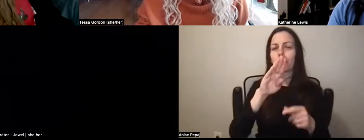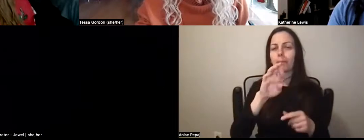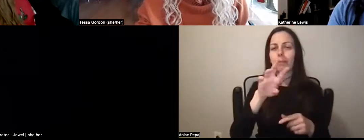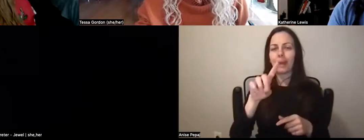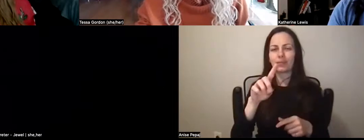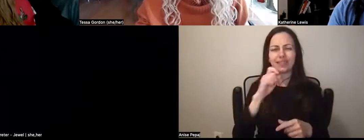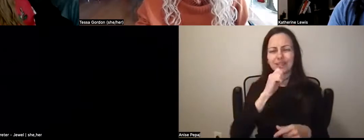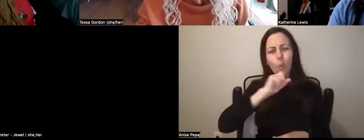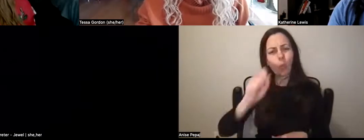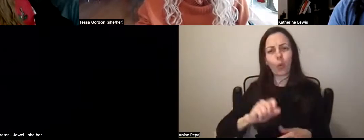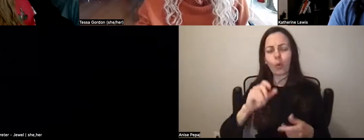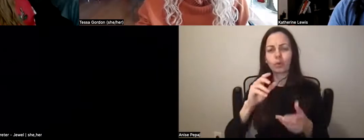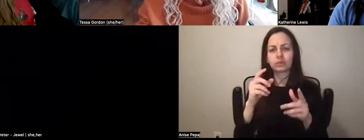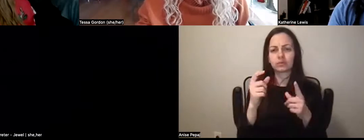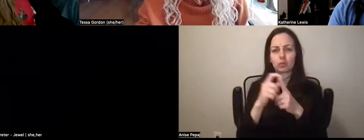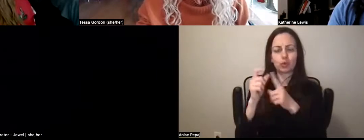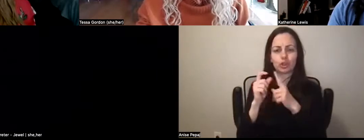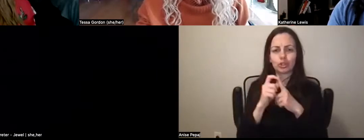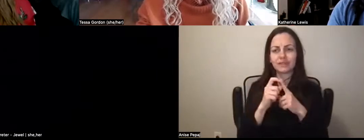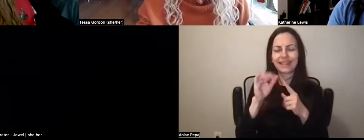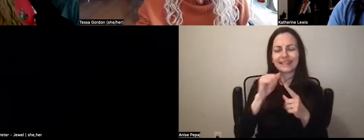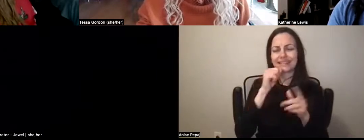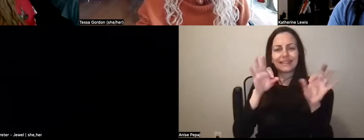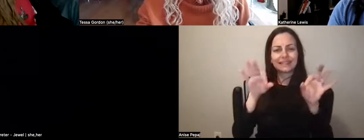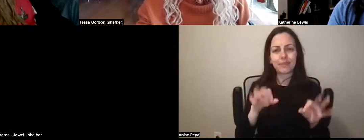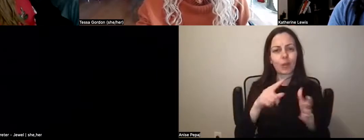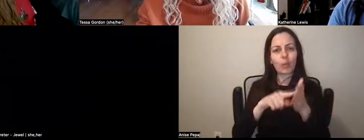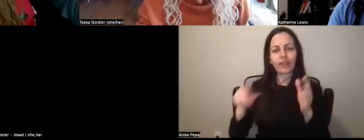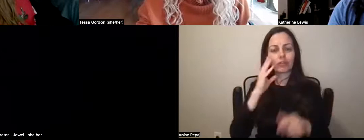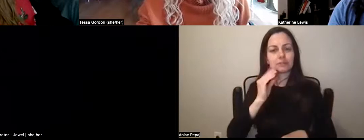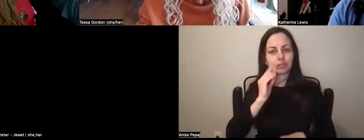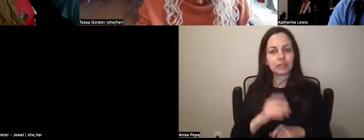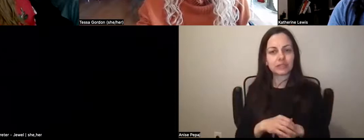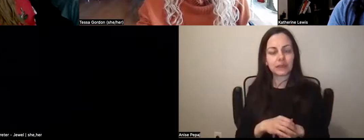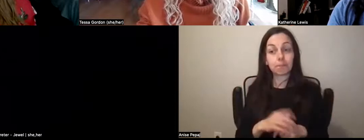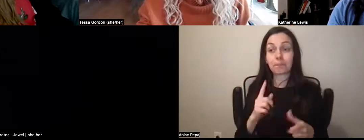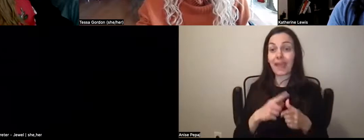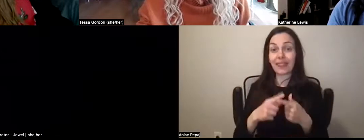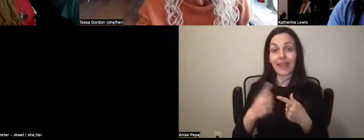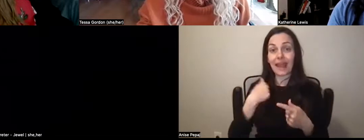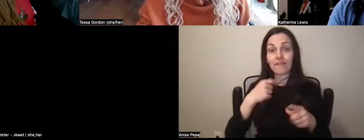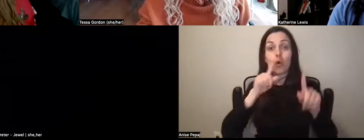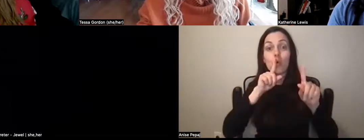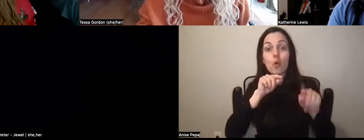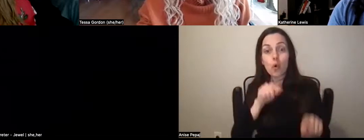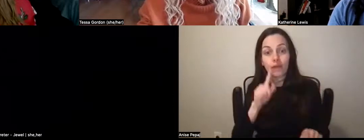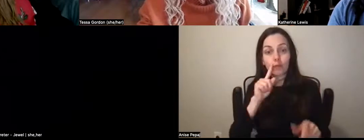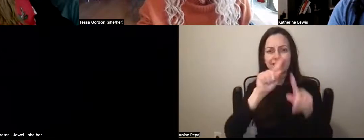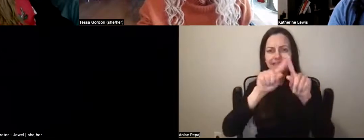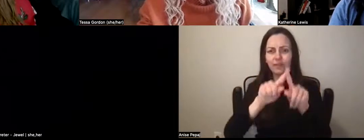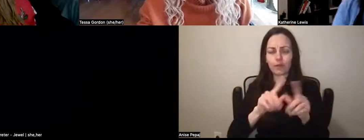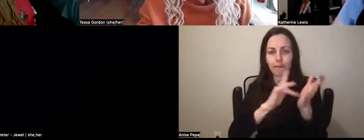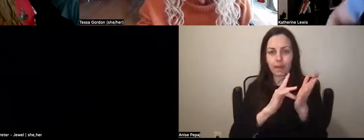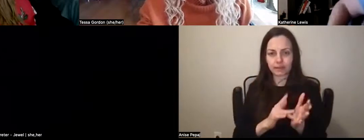assessment of what that person is going through on their daily life, but then getting orders to take different medications. That is not even taking